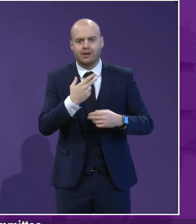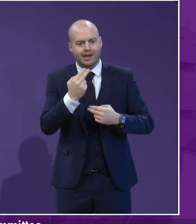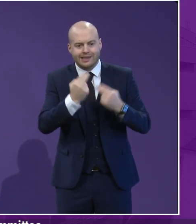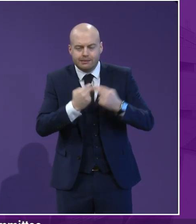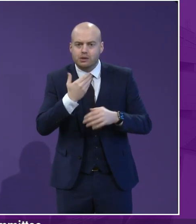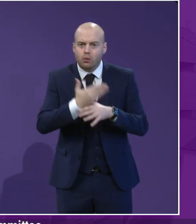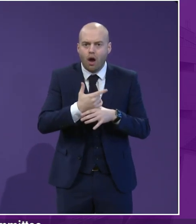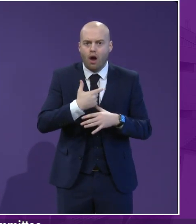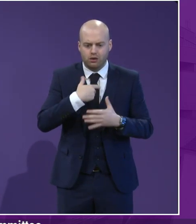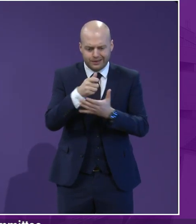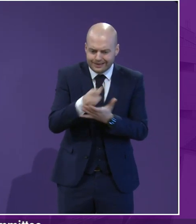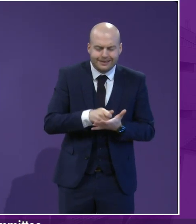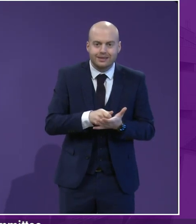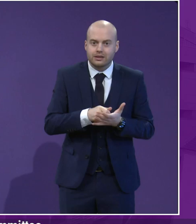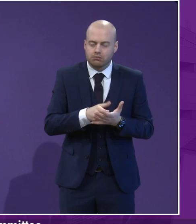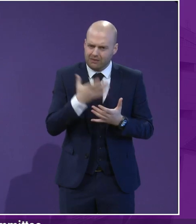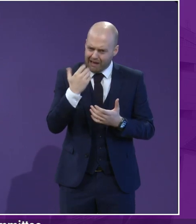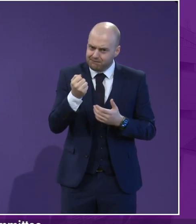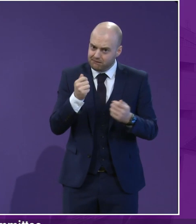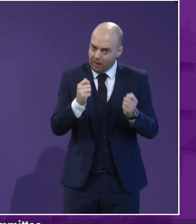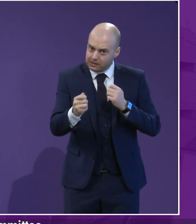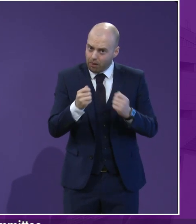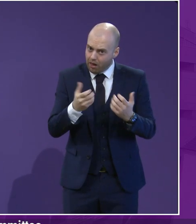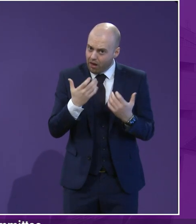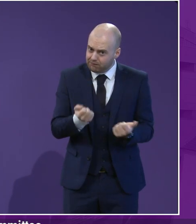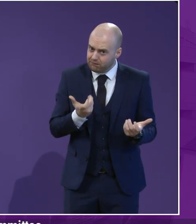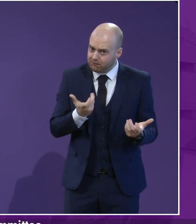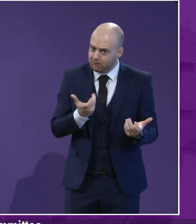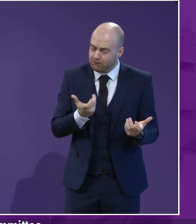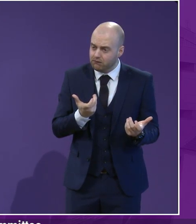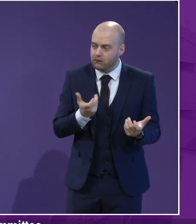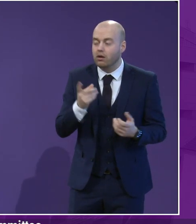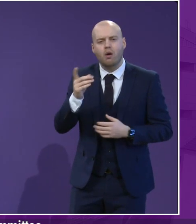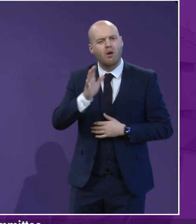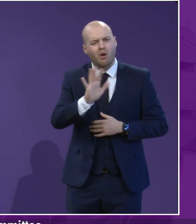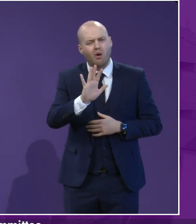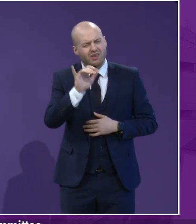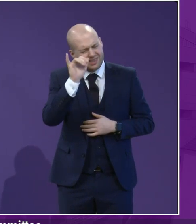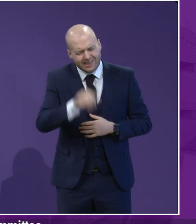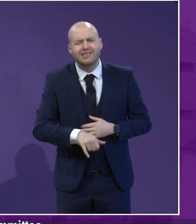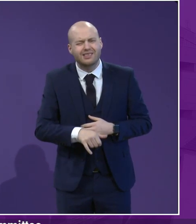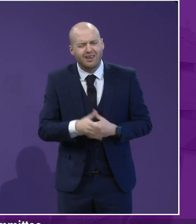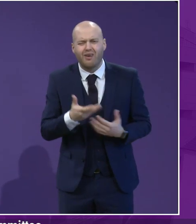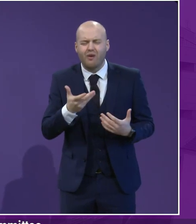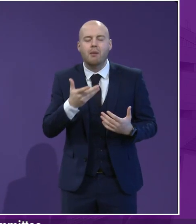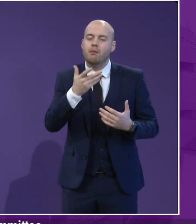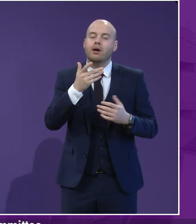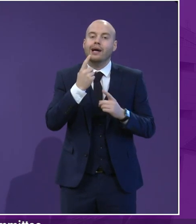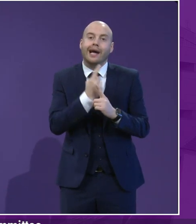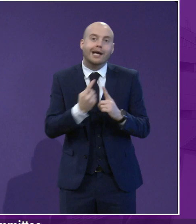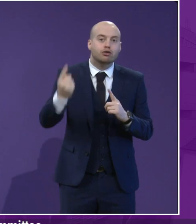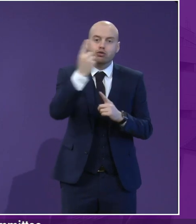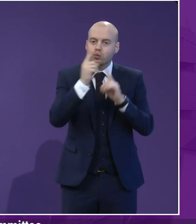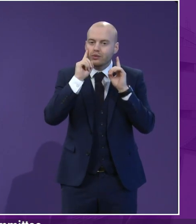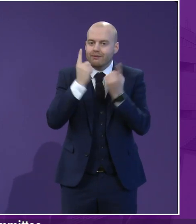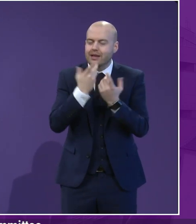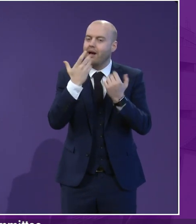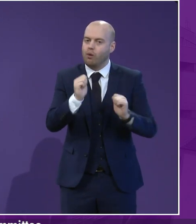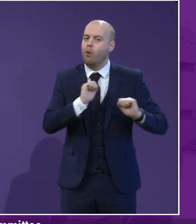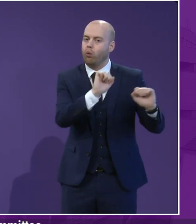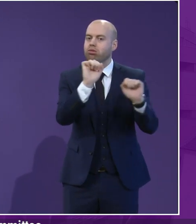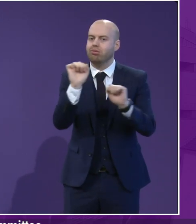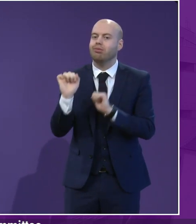set timetable for the next month because of, and can I have more time to complete an assessment